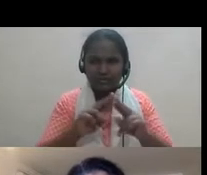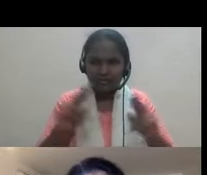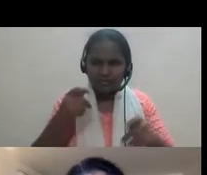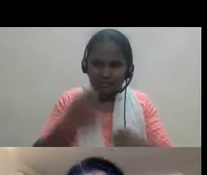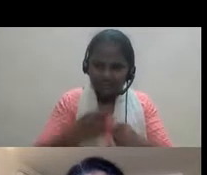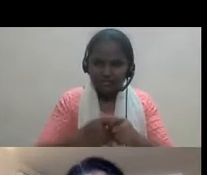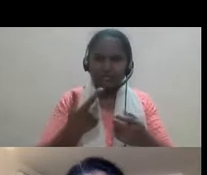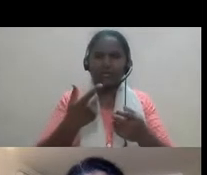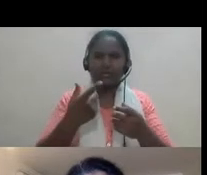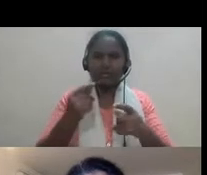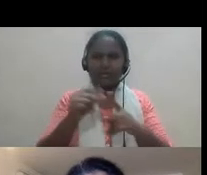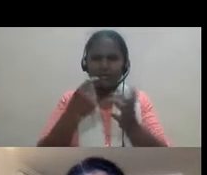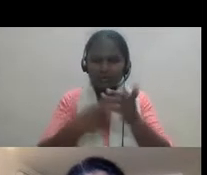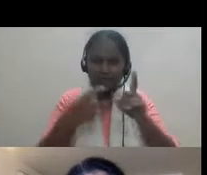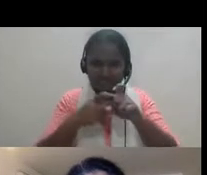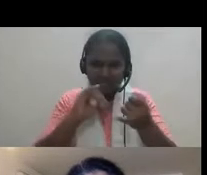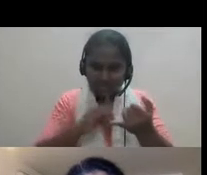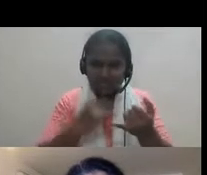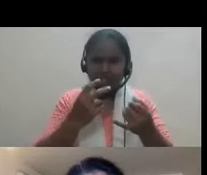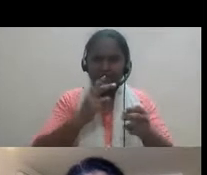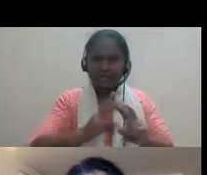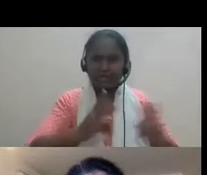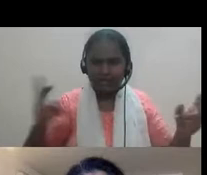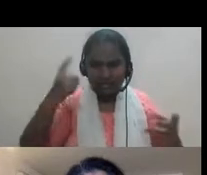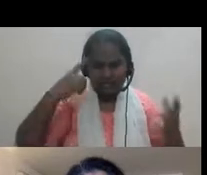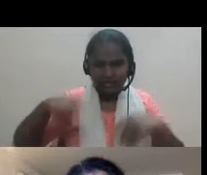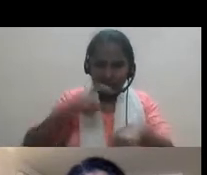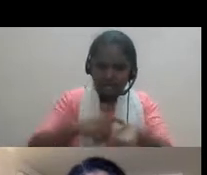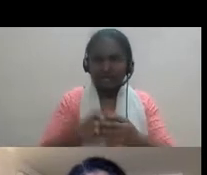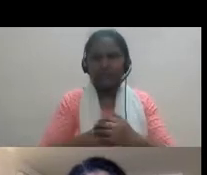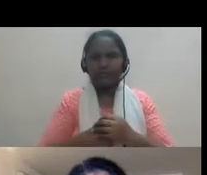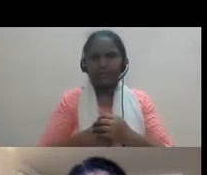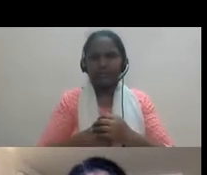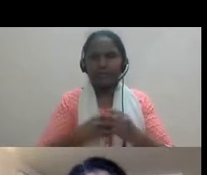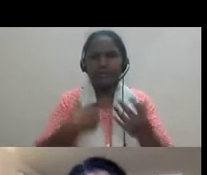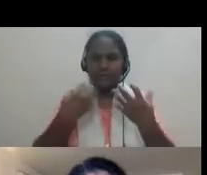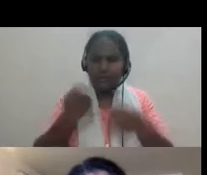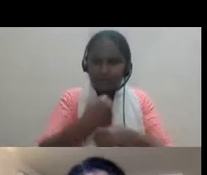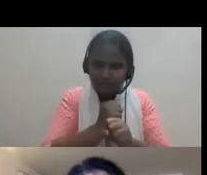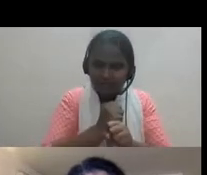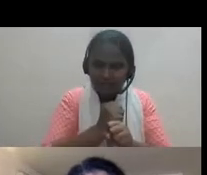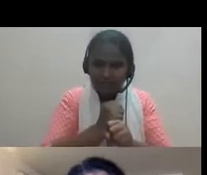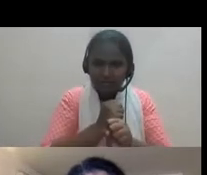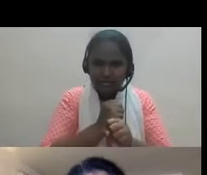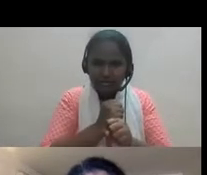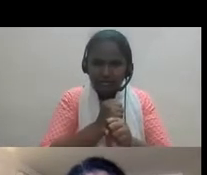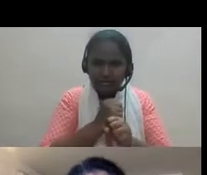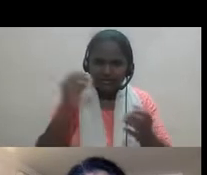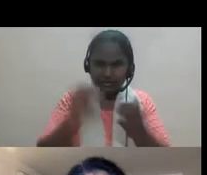archives, the press, the different critiques at the time. And we made an enormous